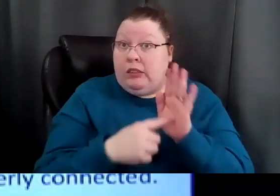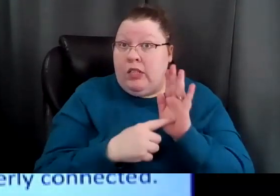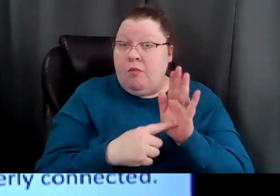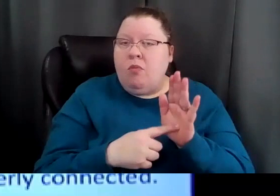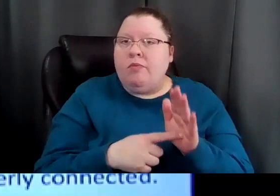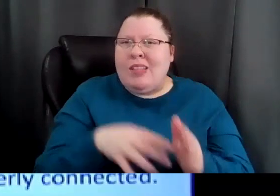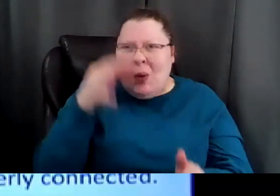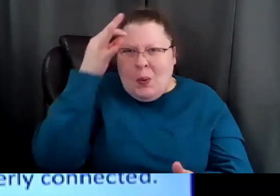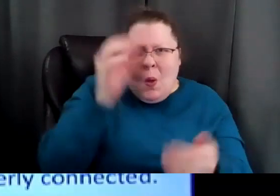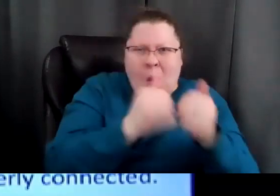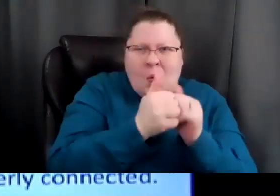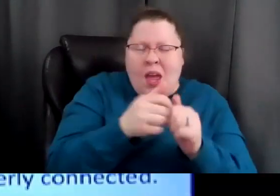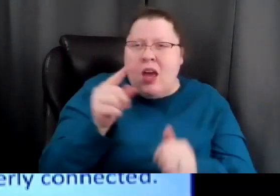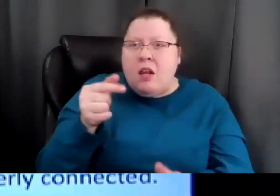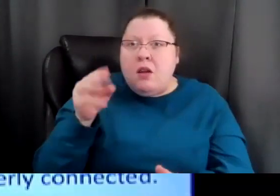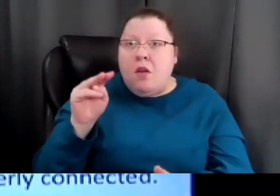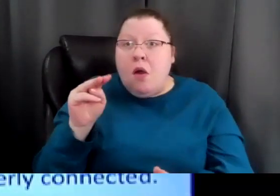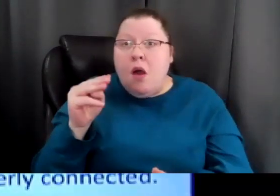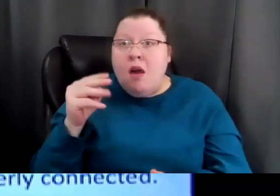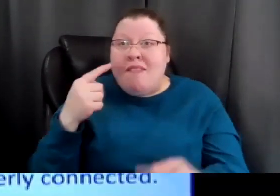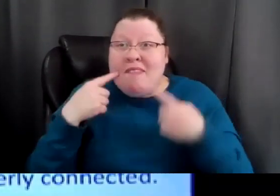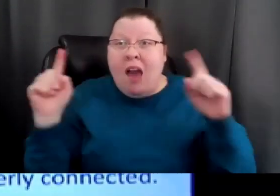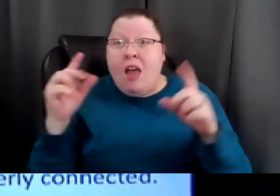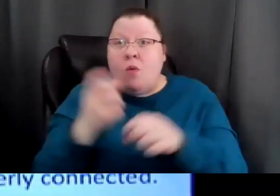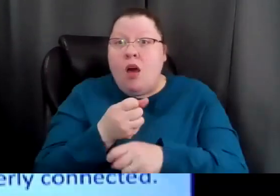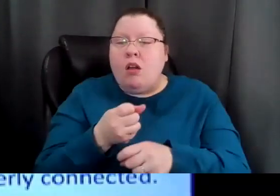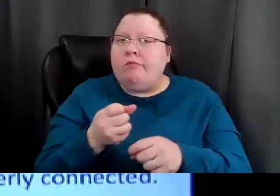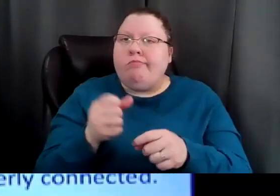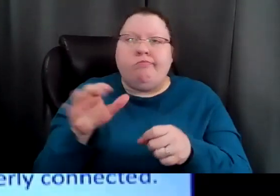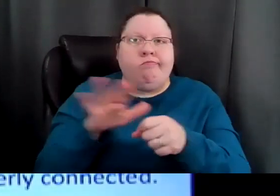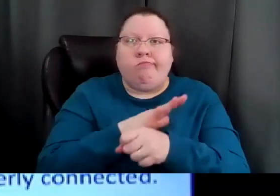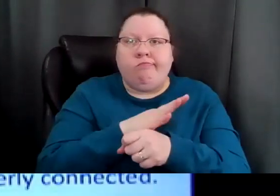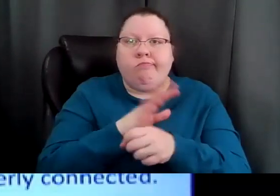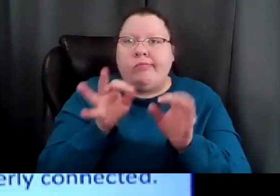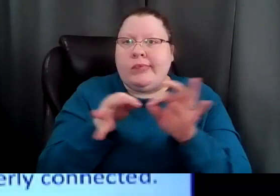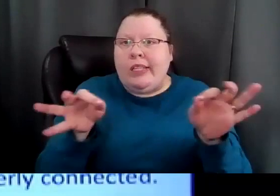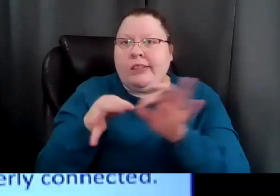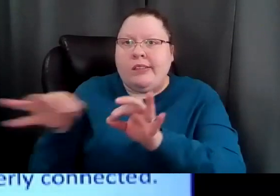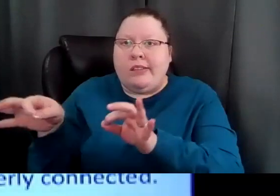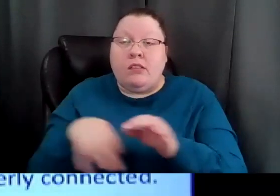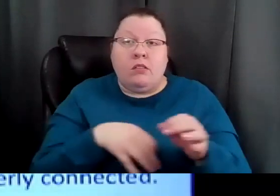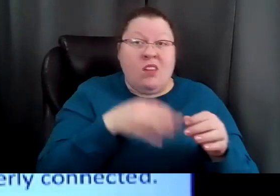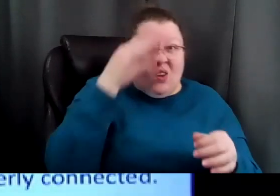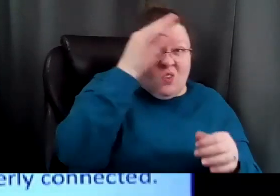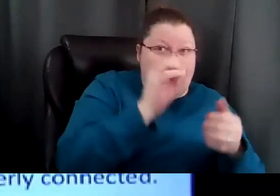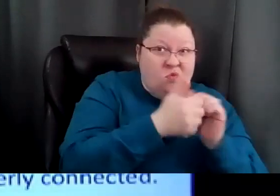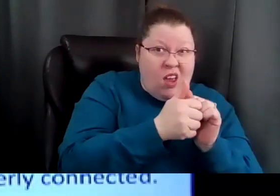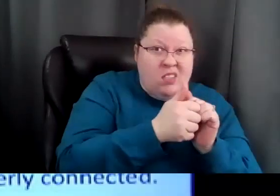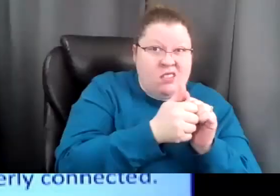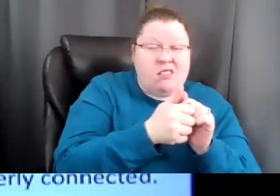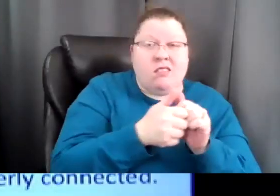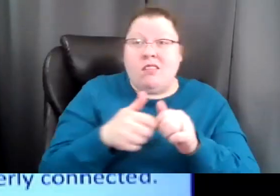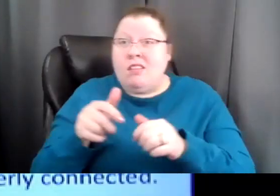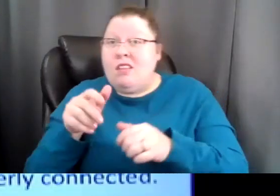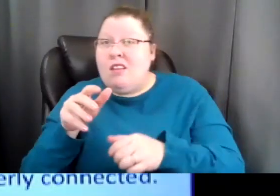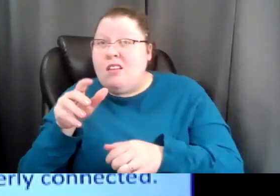example. It was a close race. Tom finally won. Two complete sentences. It was a close race and Tom finally won,